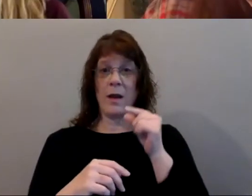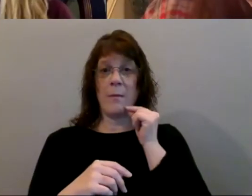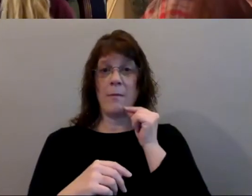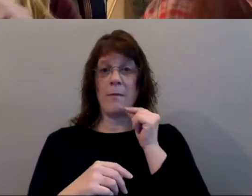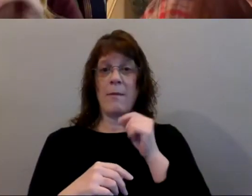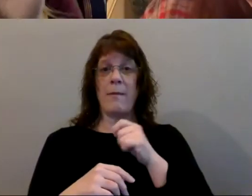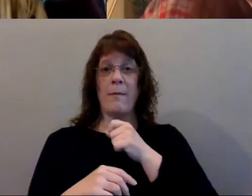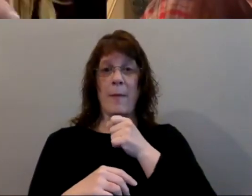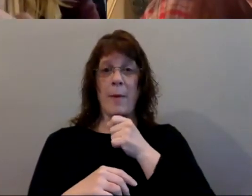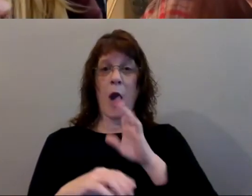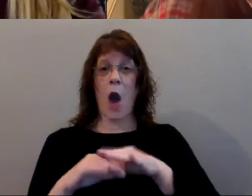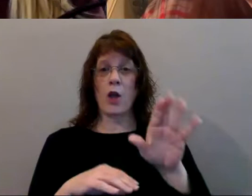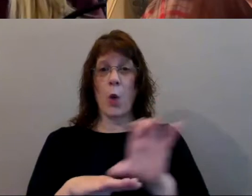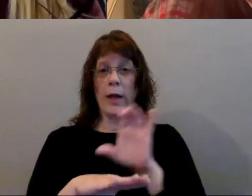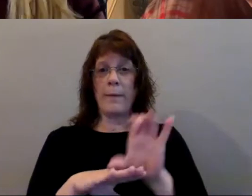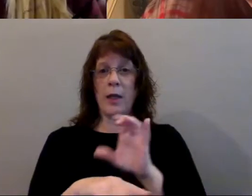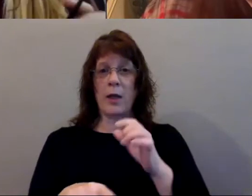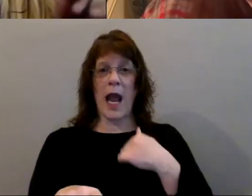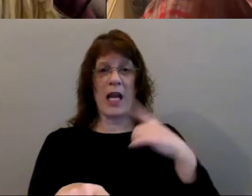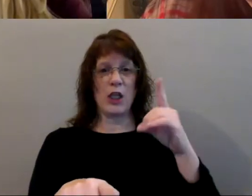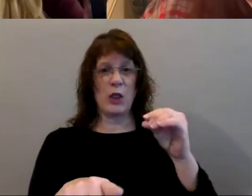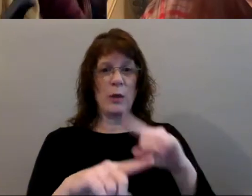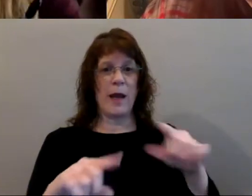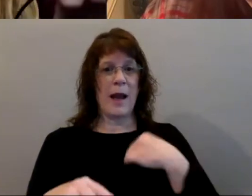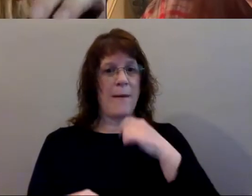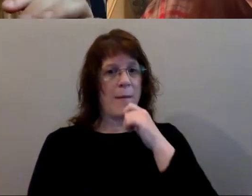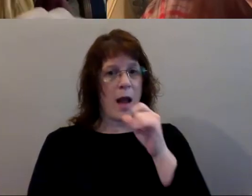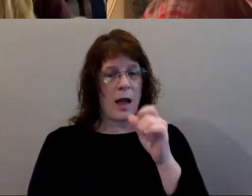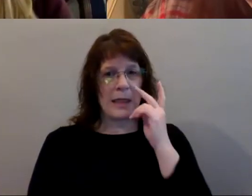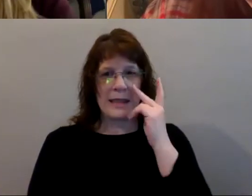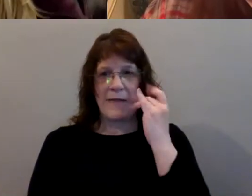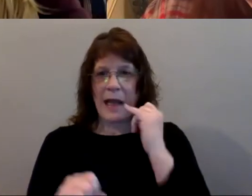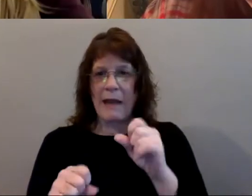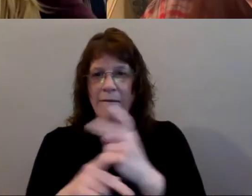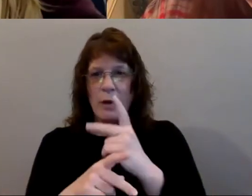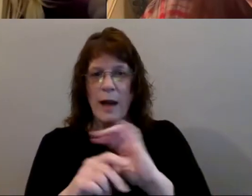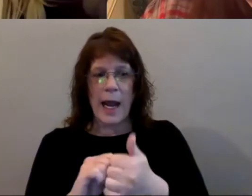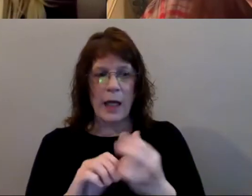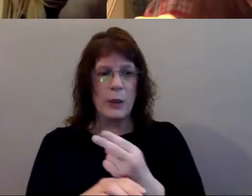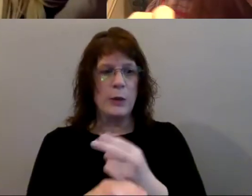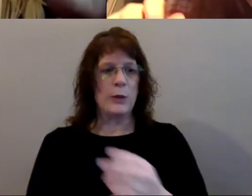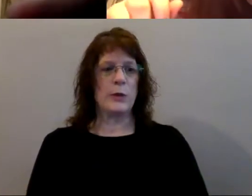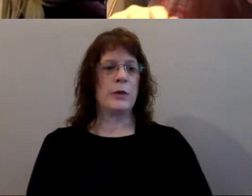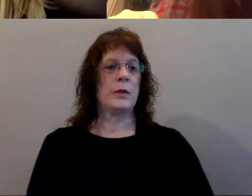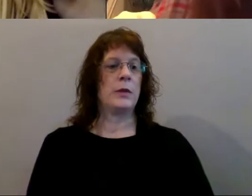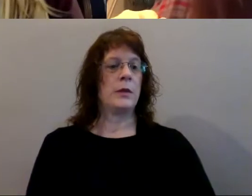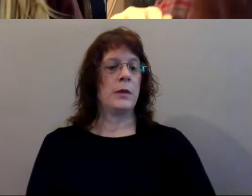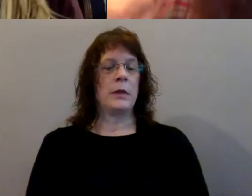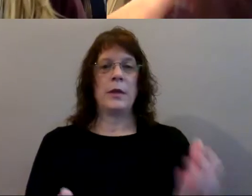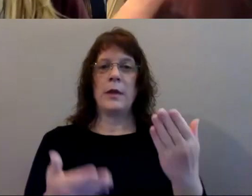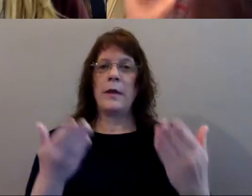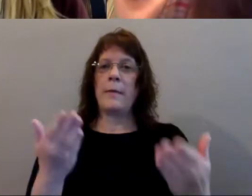computer? I do, but I'm not. Let's see if I can figure out how to use this. It might be better if